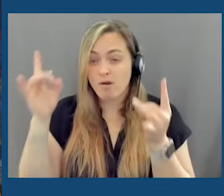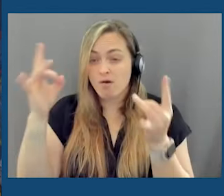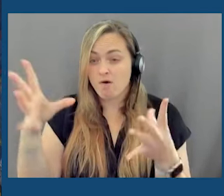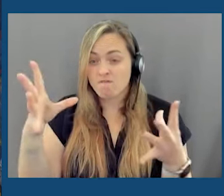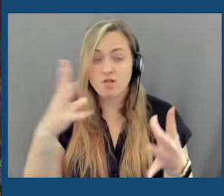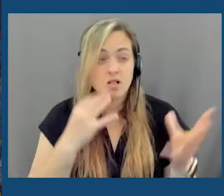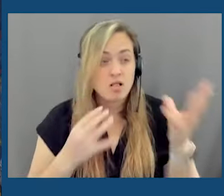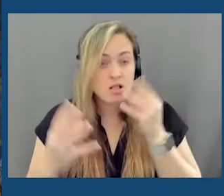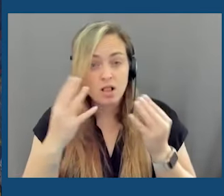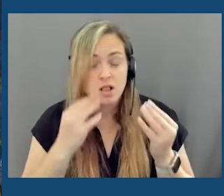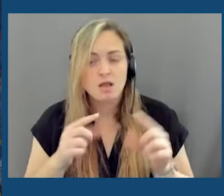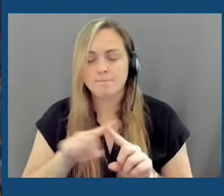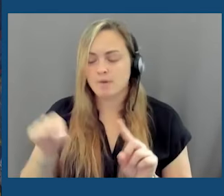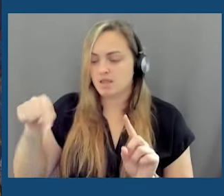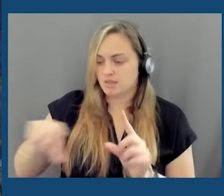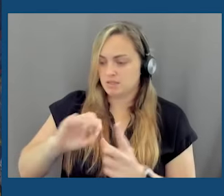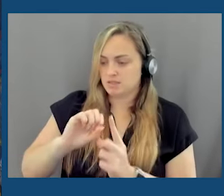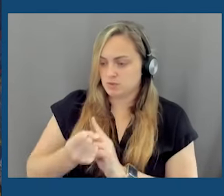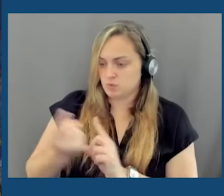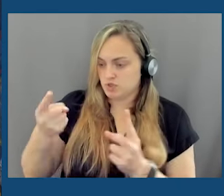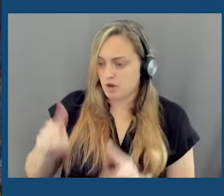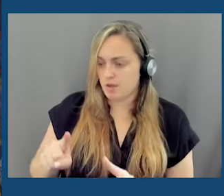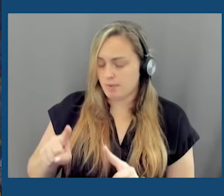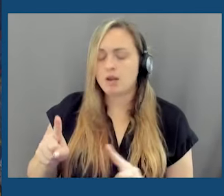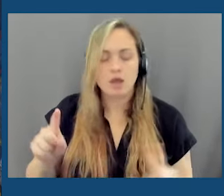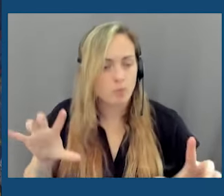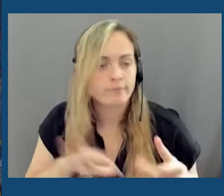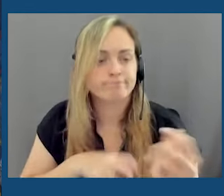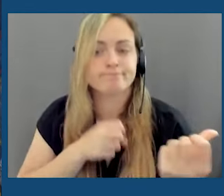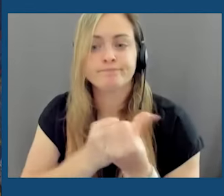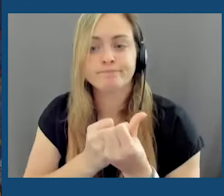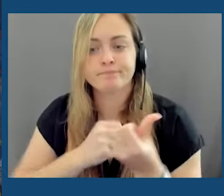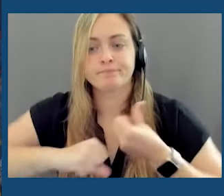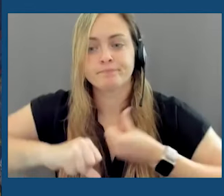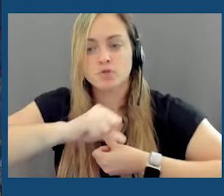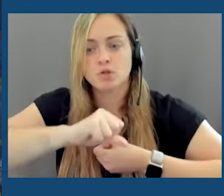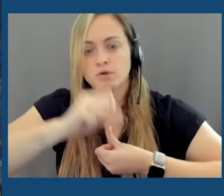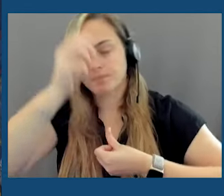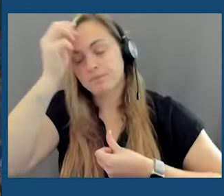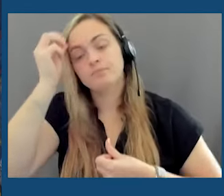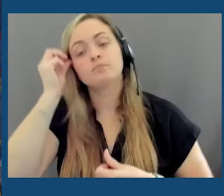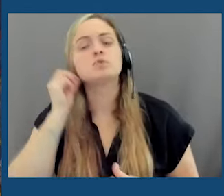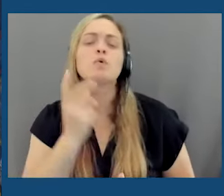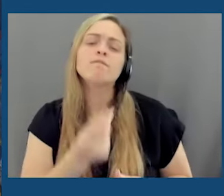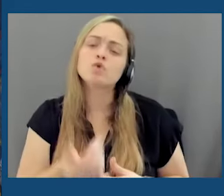of one that came together. I want to give some special thank